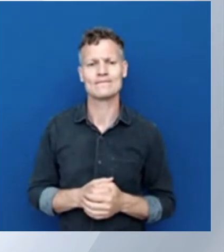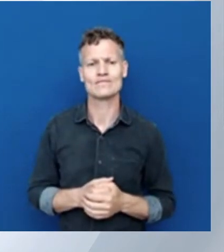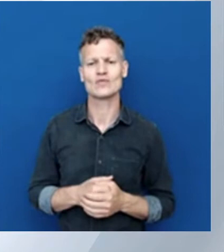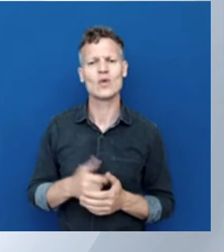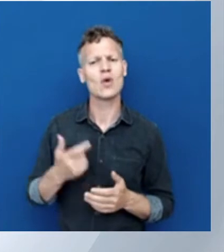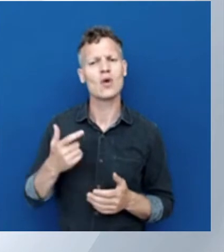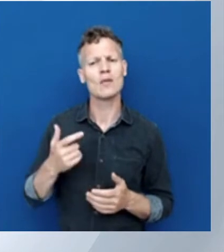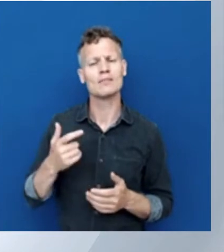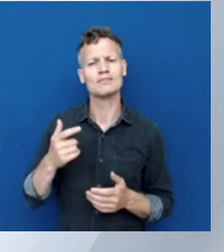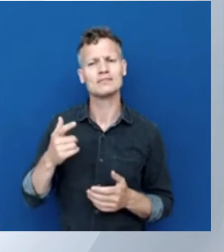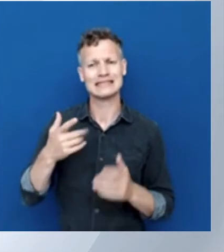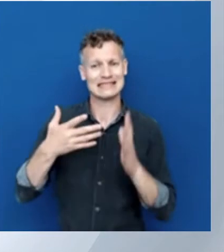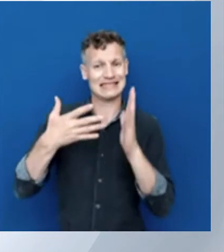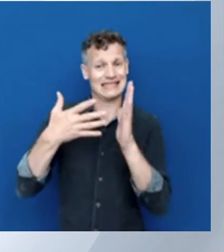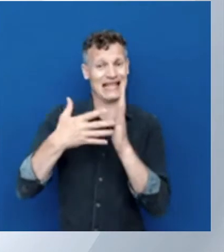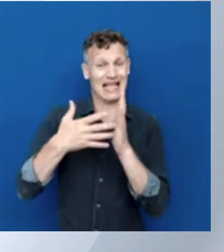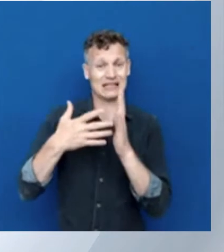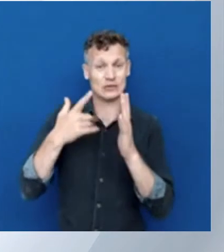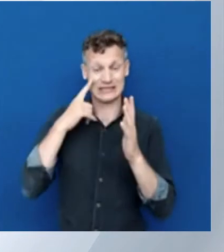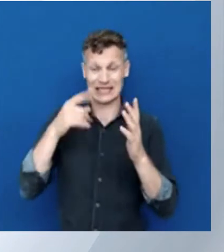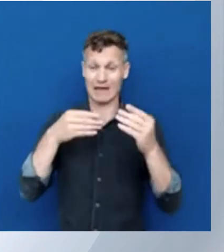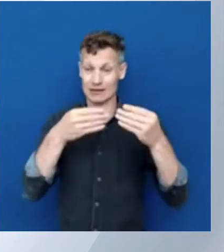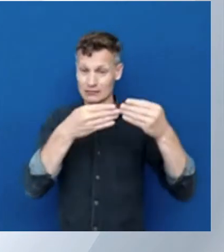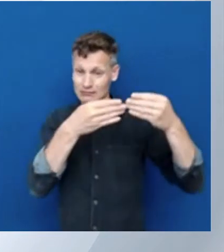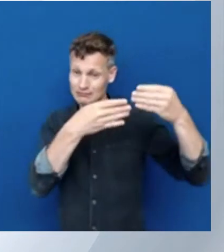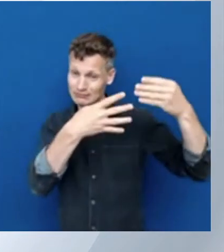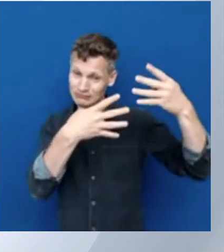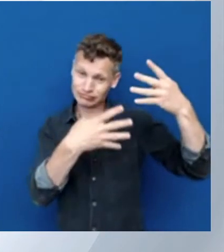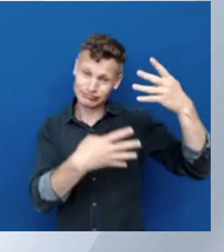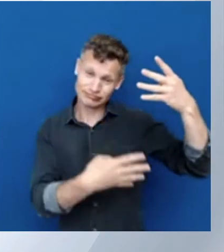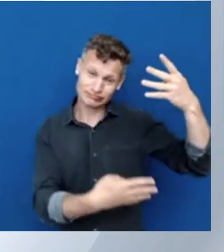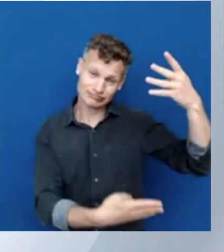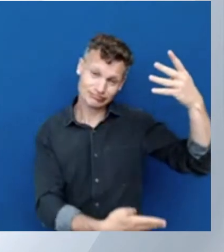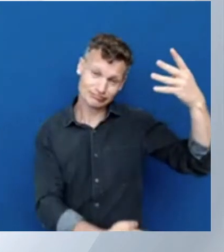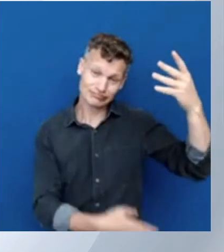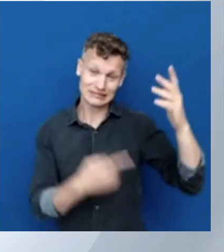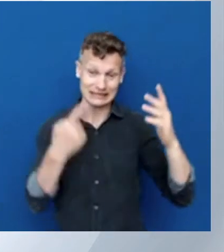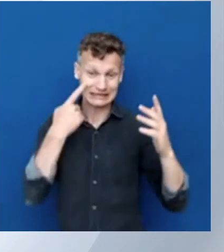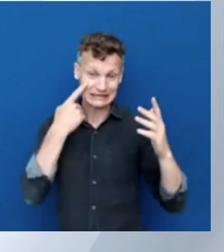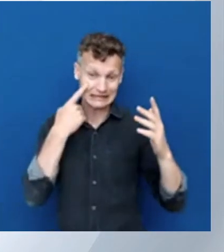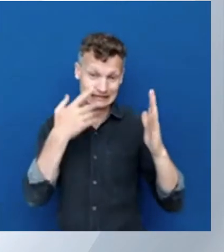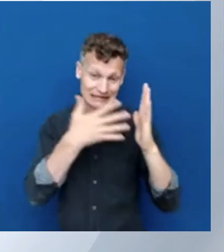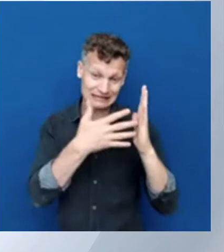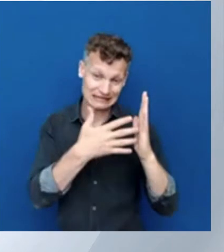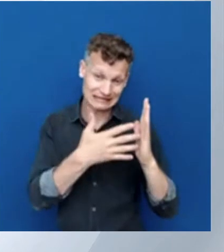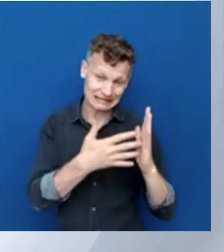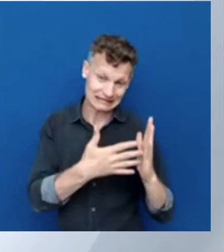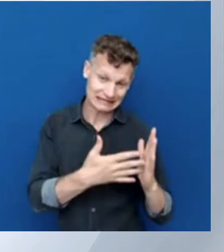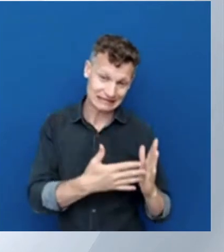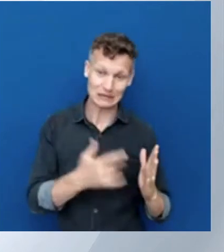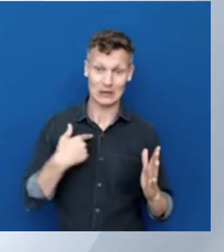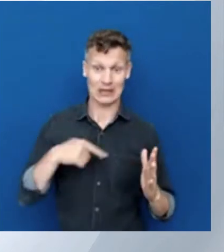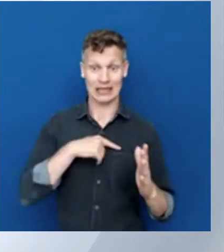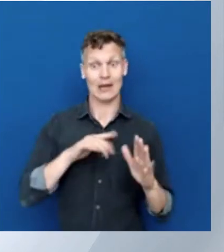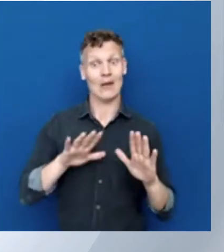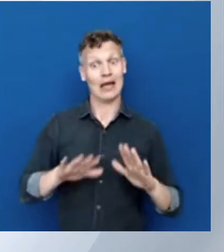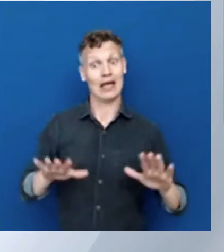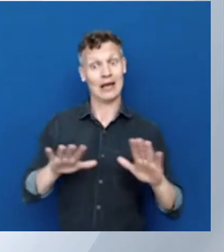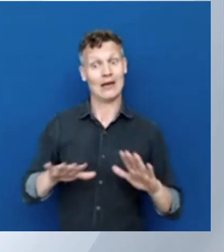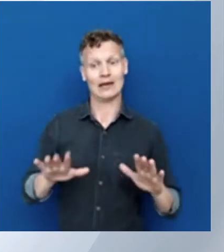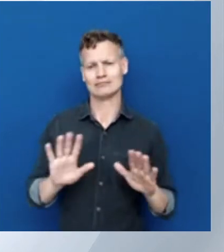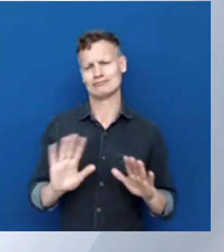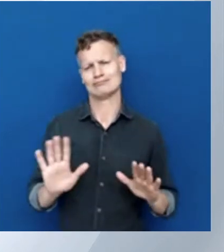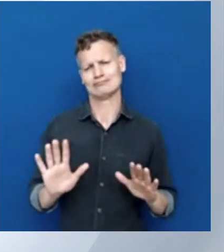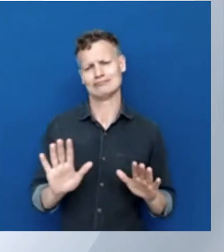an extensive test case there. We don't want to wait for that. We want to go back into our projects that we already got there.